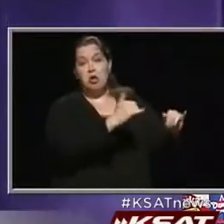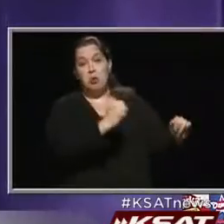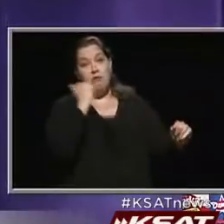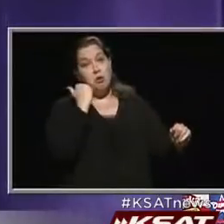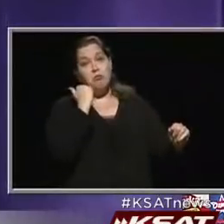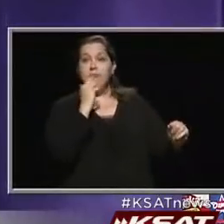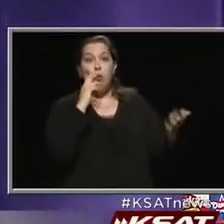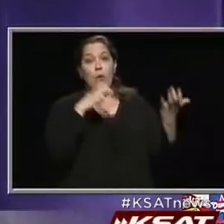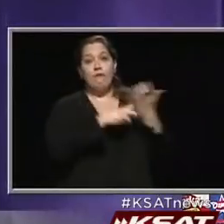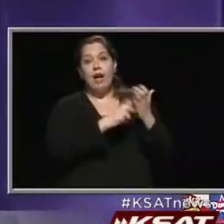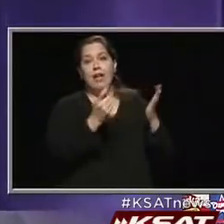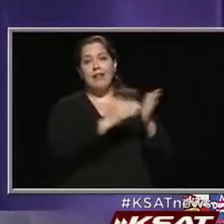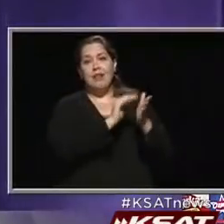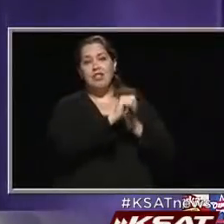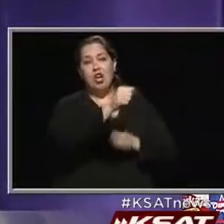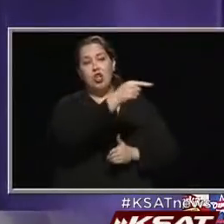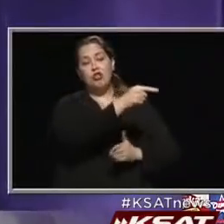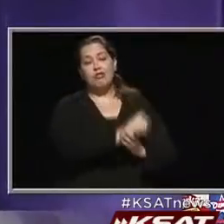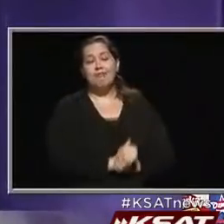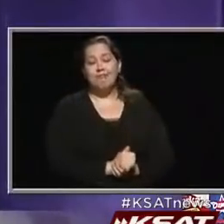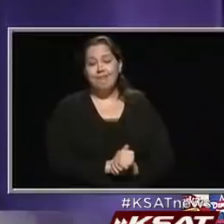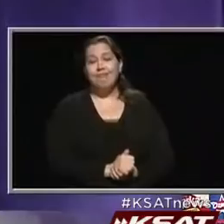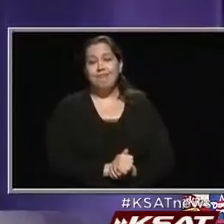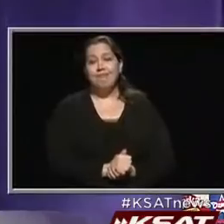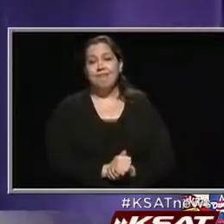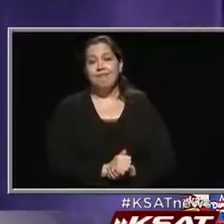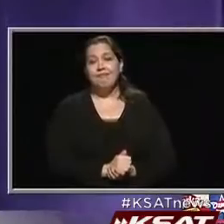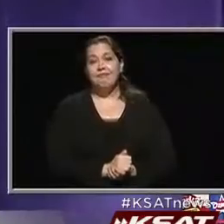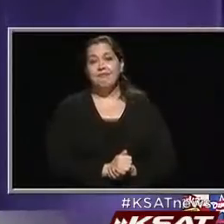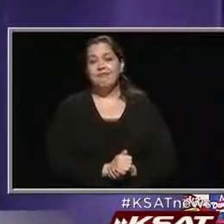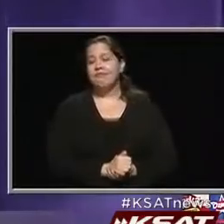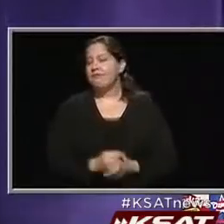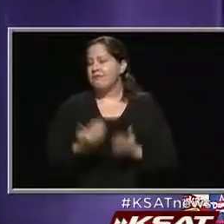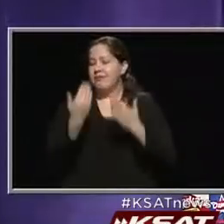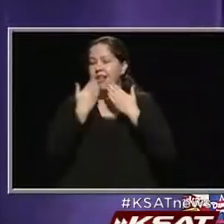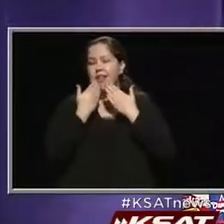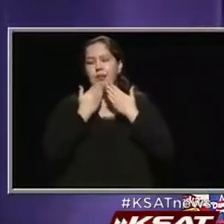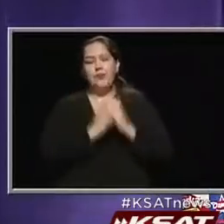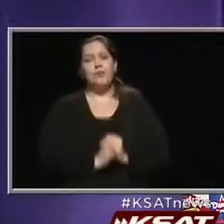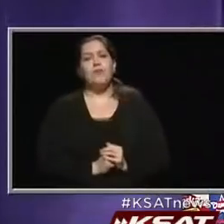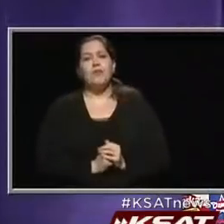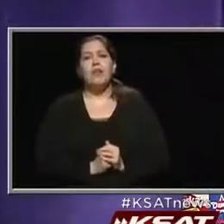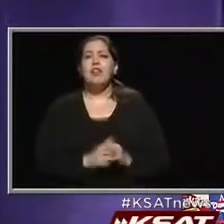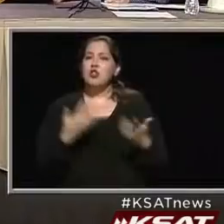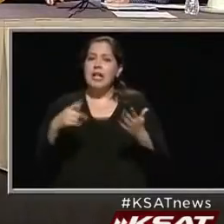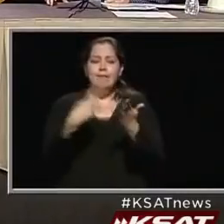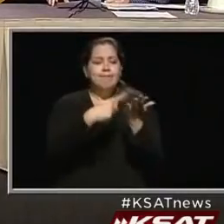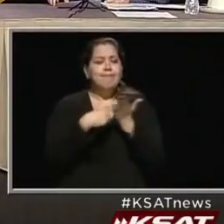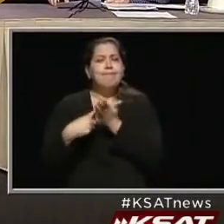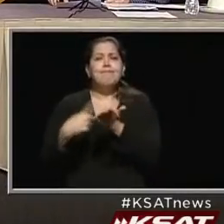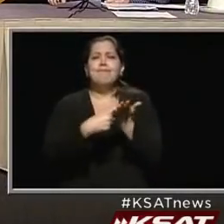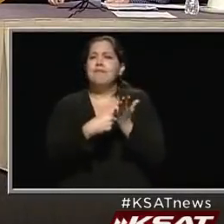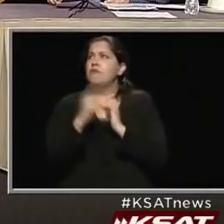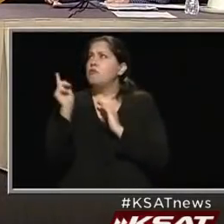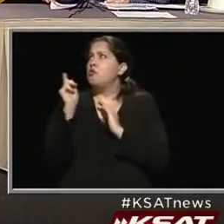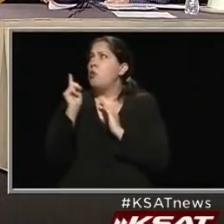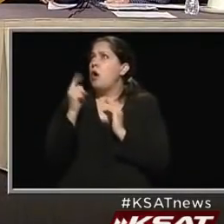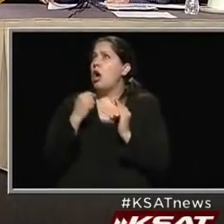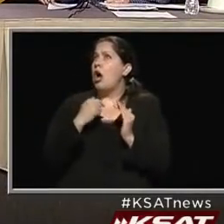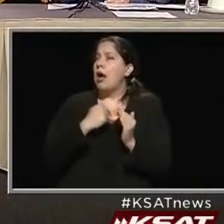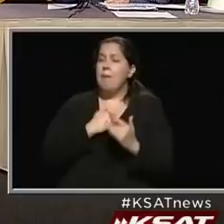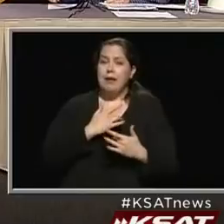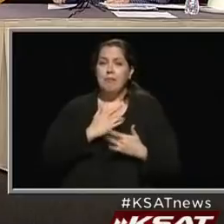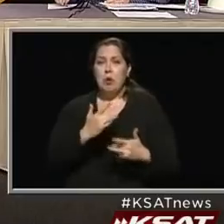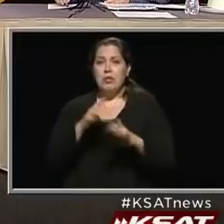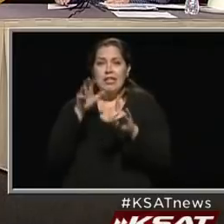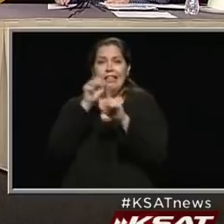going to be fined $1,000 for every violation. Thank you, Judge. And there's been a lot of conversation about where am I most likely to